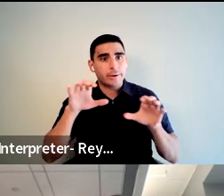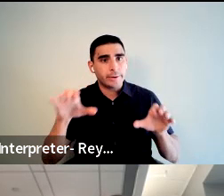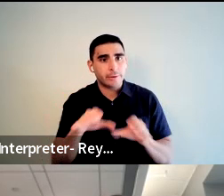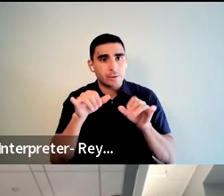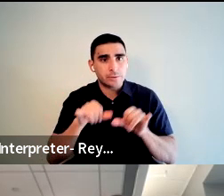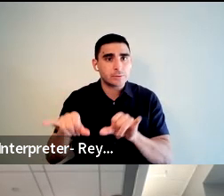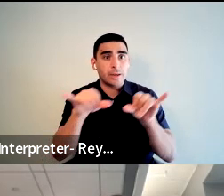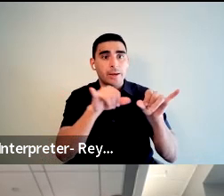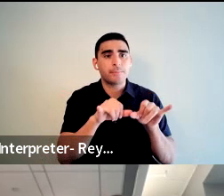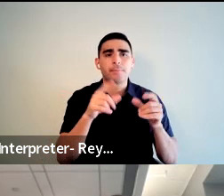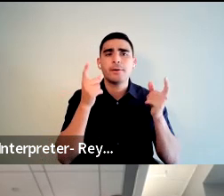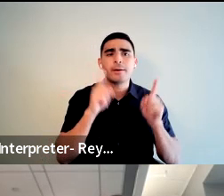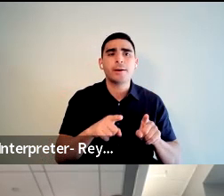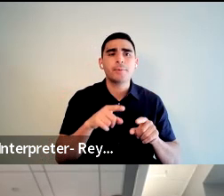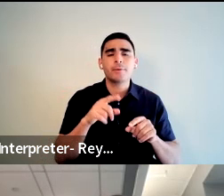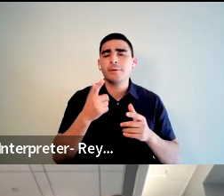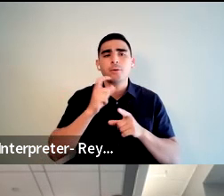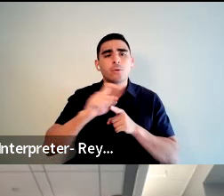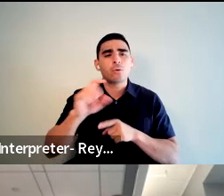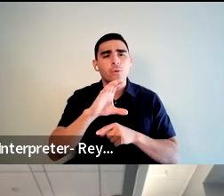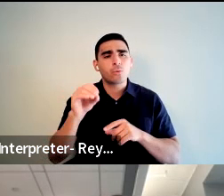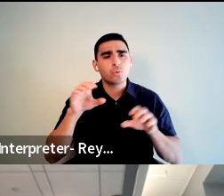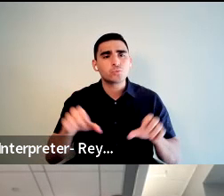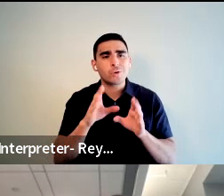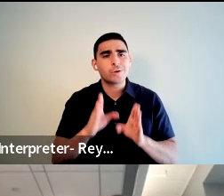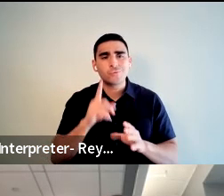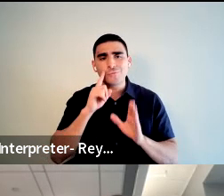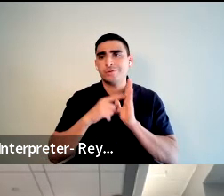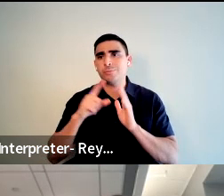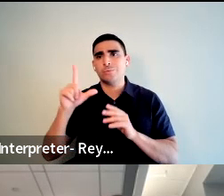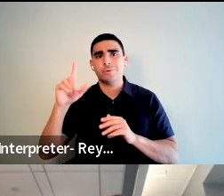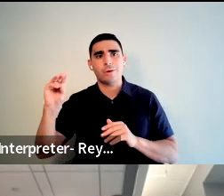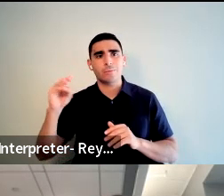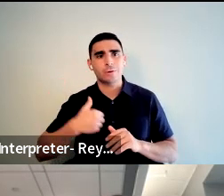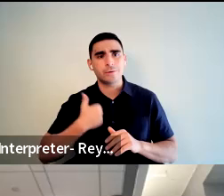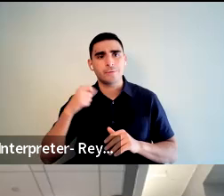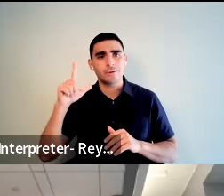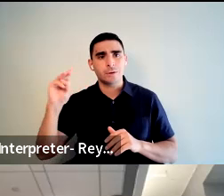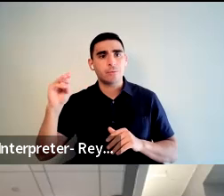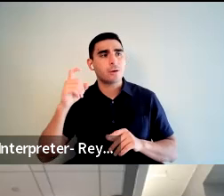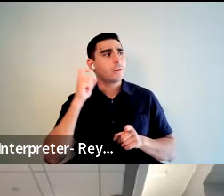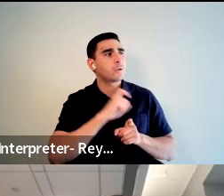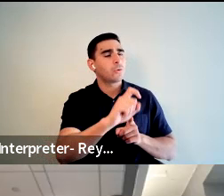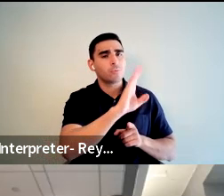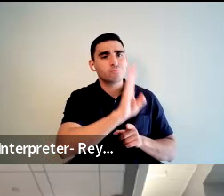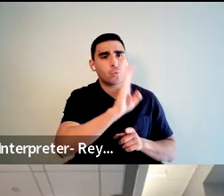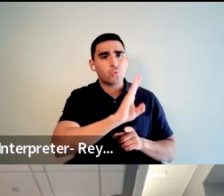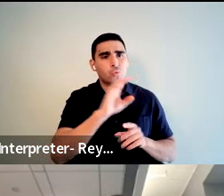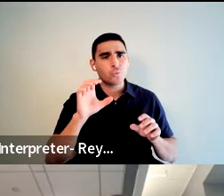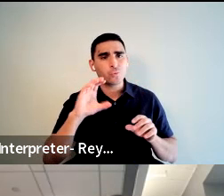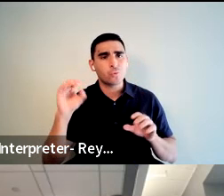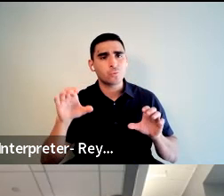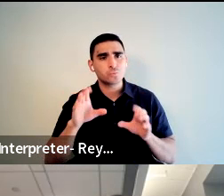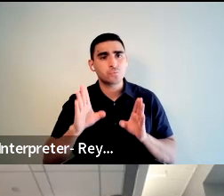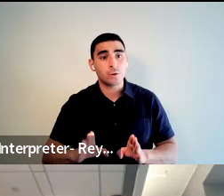call the co-responder, you're from Longmont, I call a co-responder in Boulder, and, you know, a